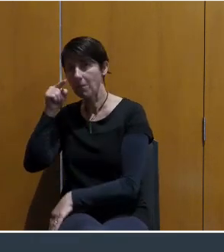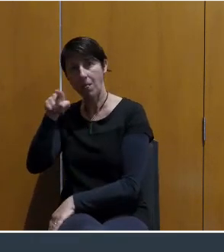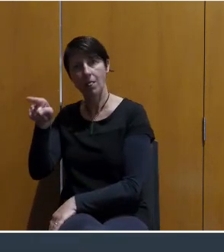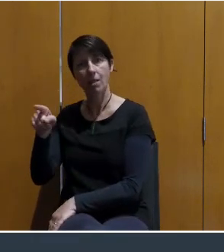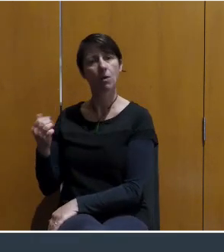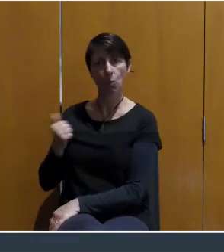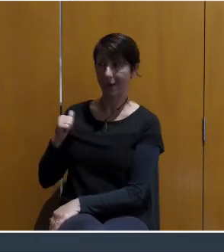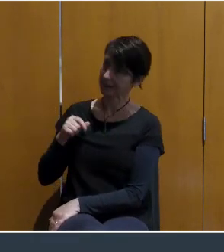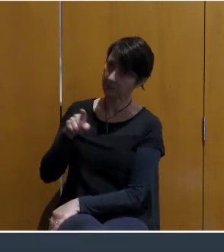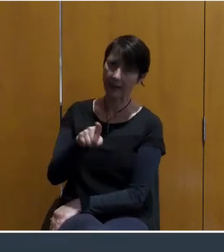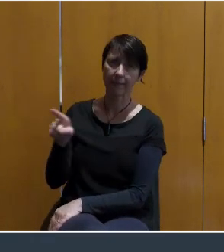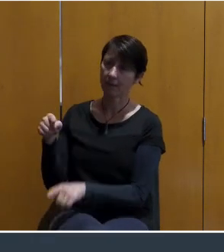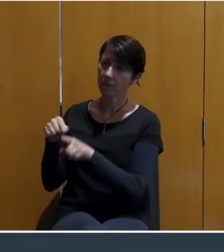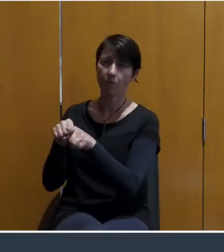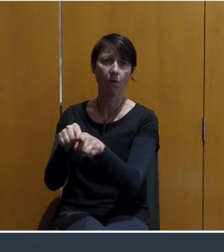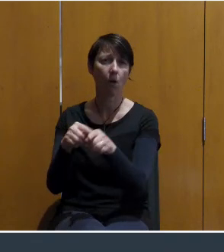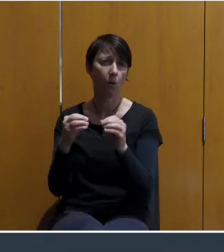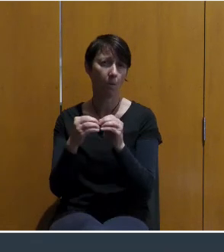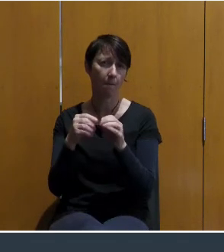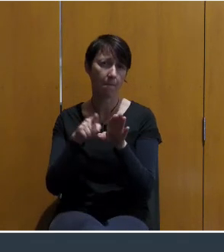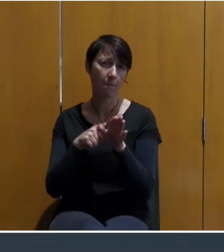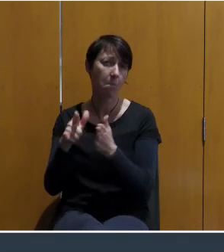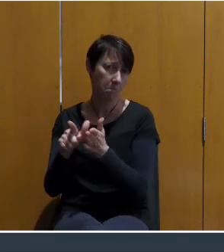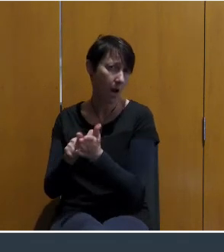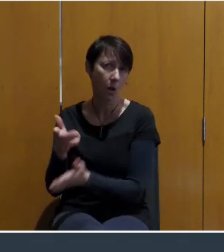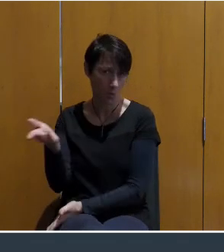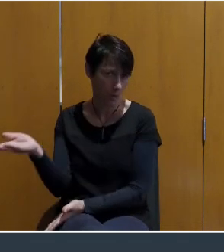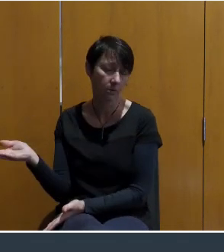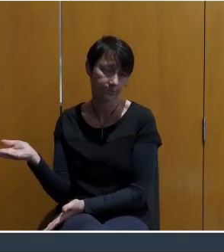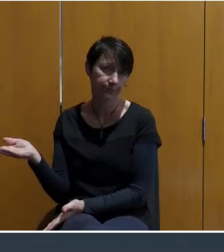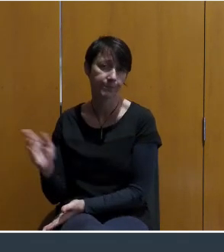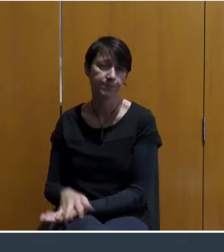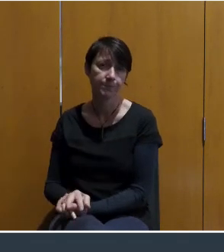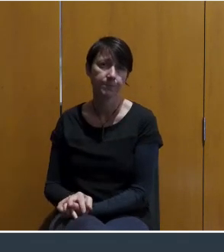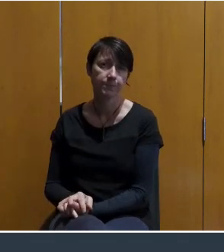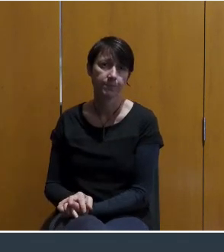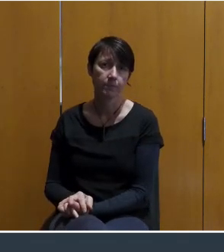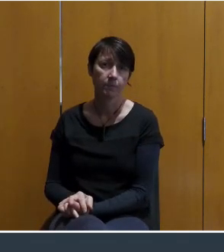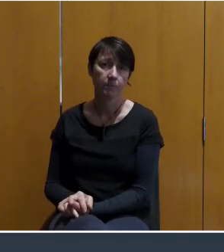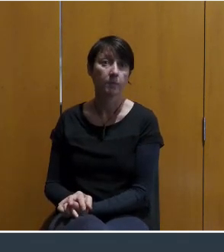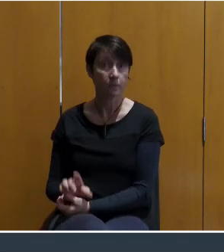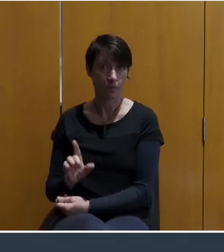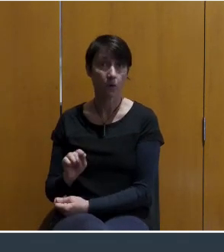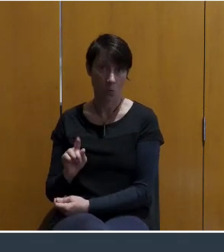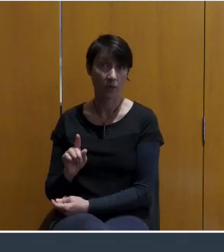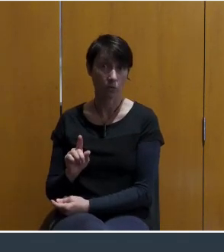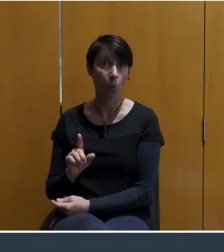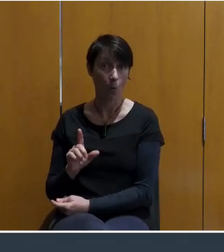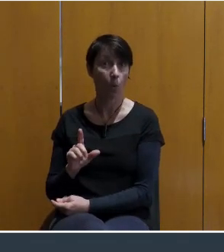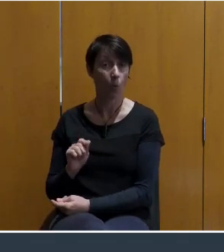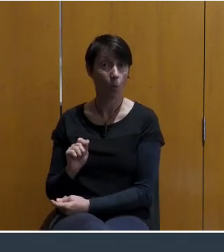community expectations, that we are saying that that's what we want. We do absolutely enforce all of the